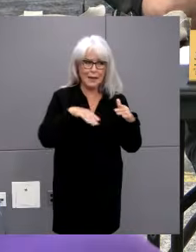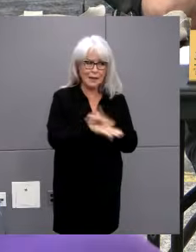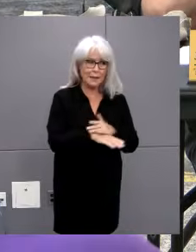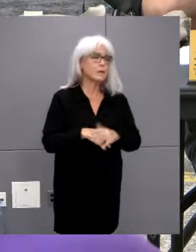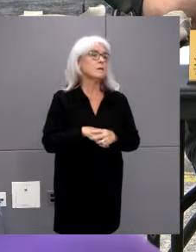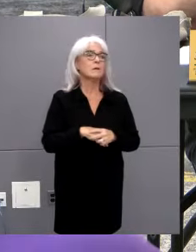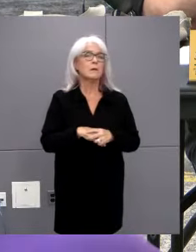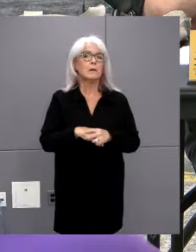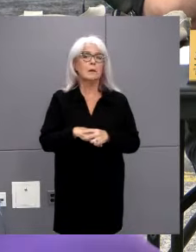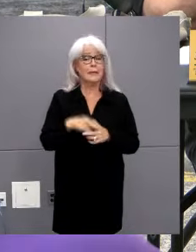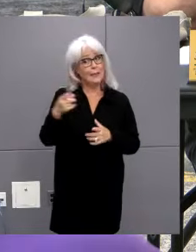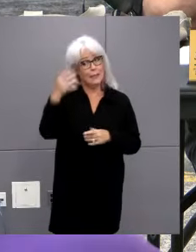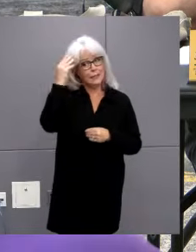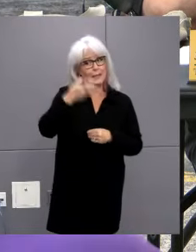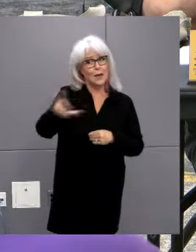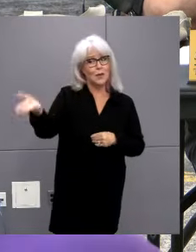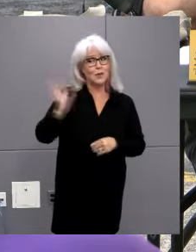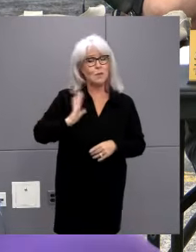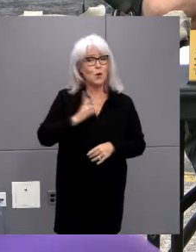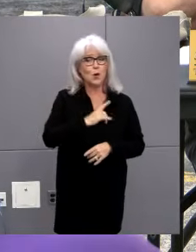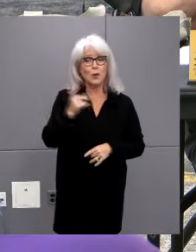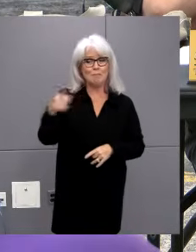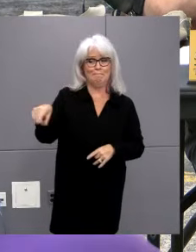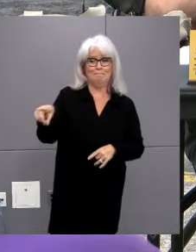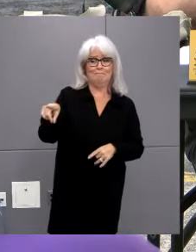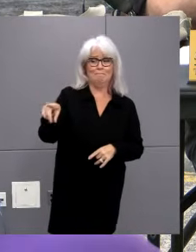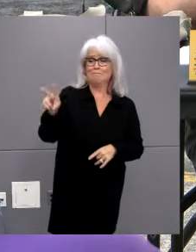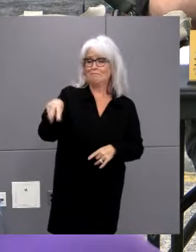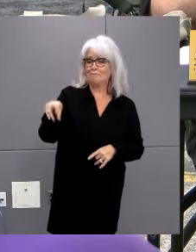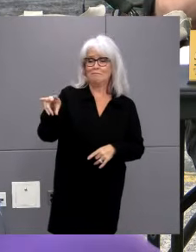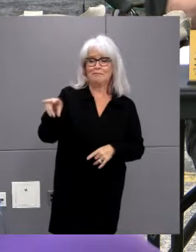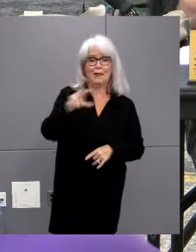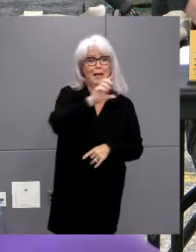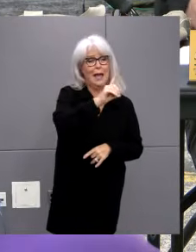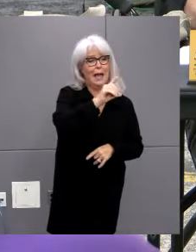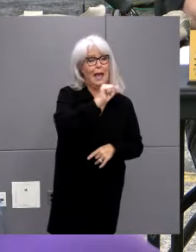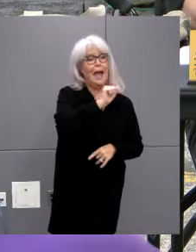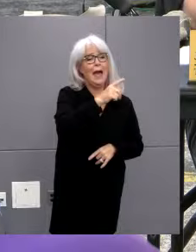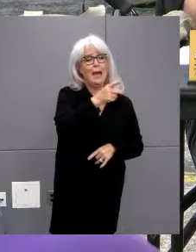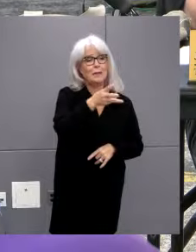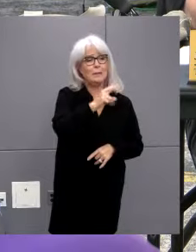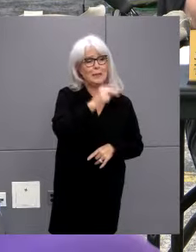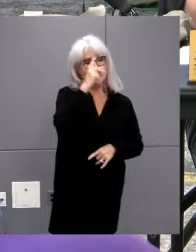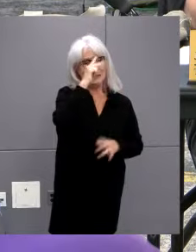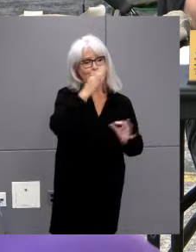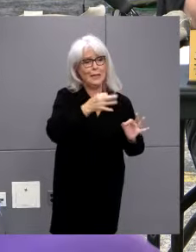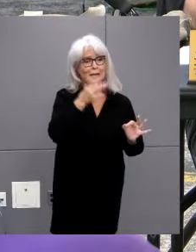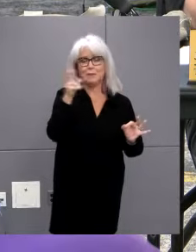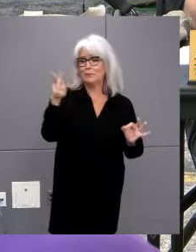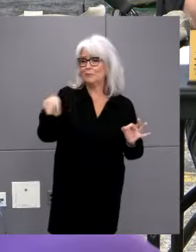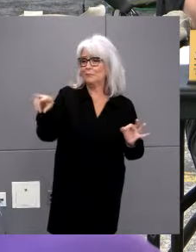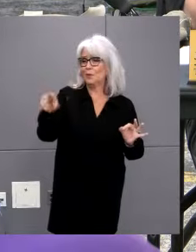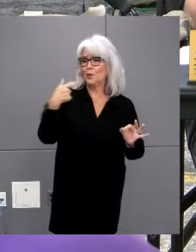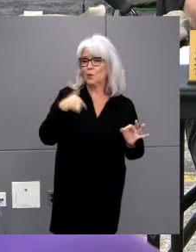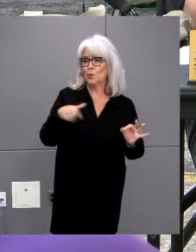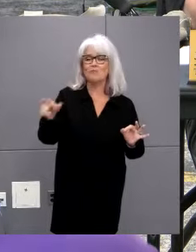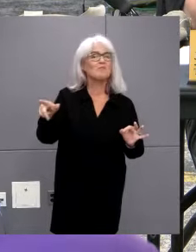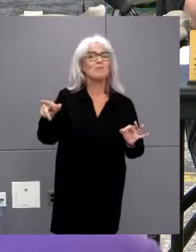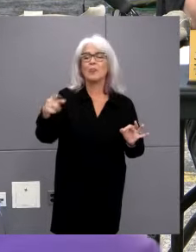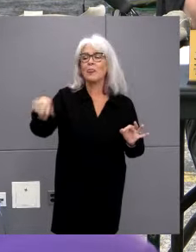Effectively, it tells the board that the administration has decided we don't have a need to know,